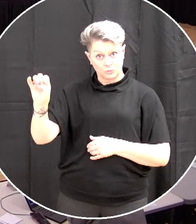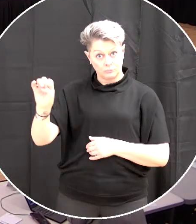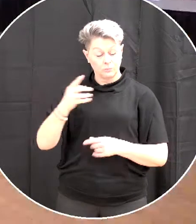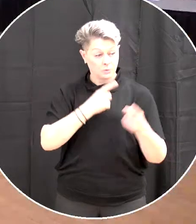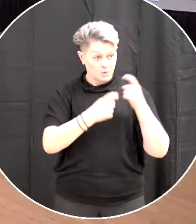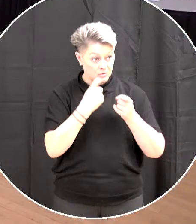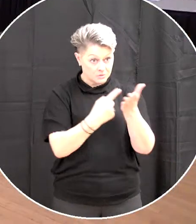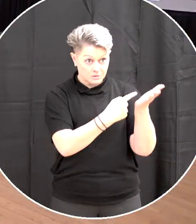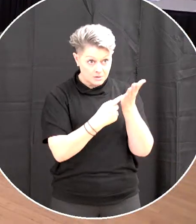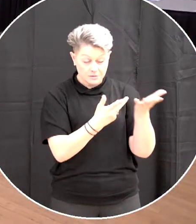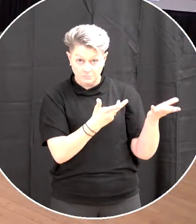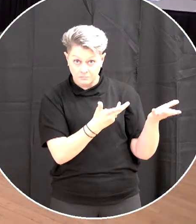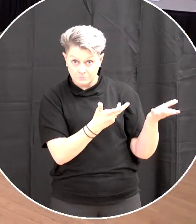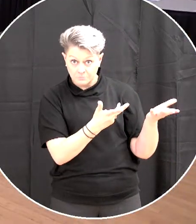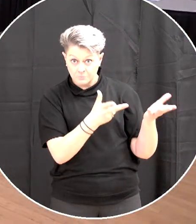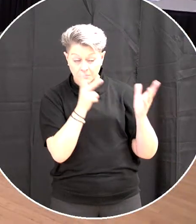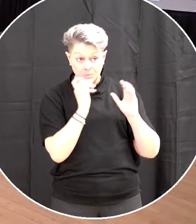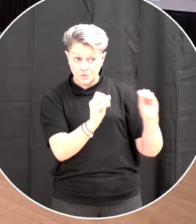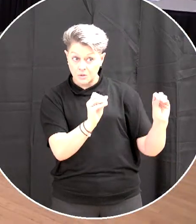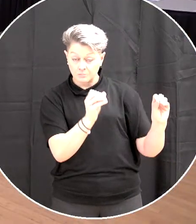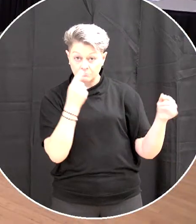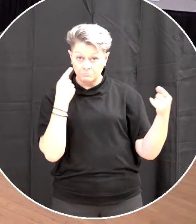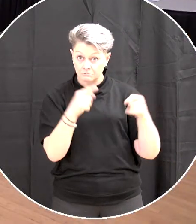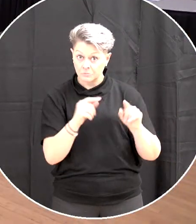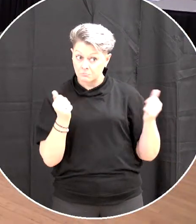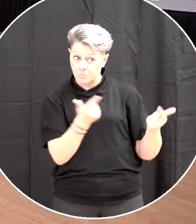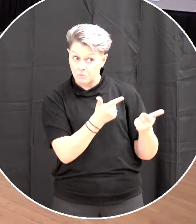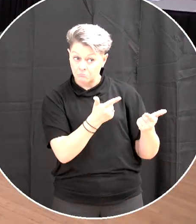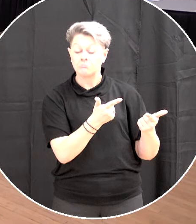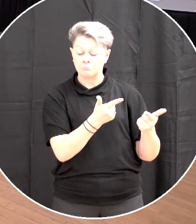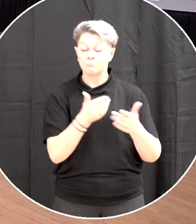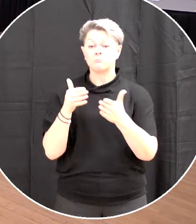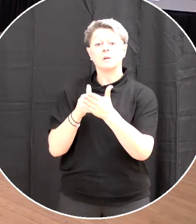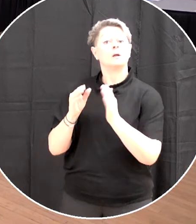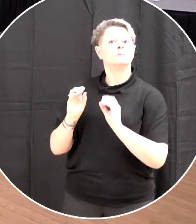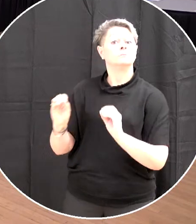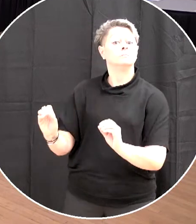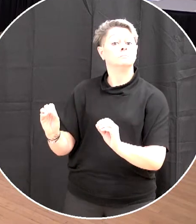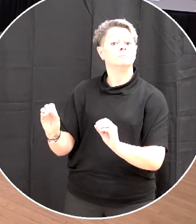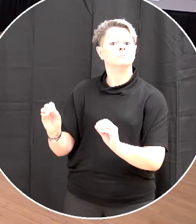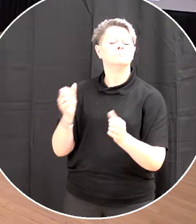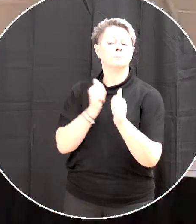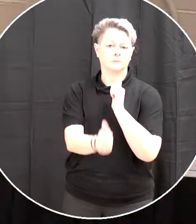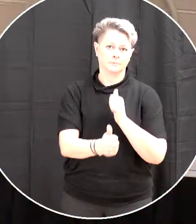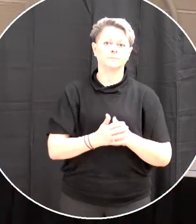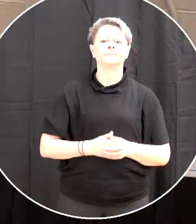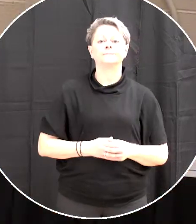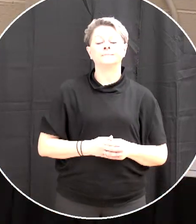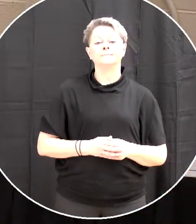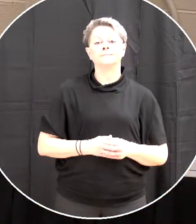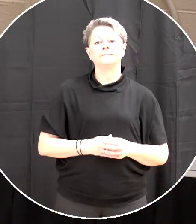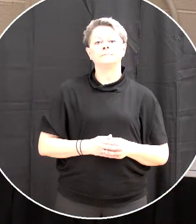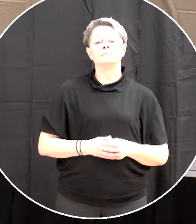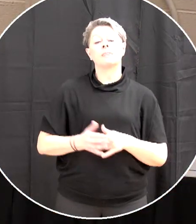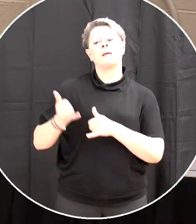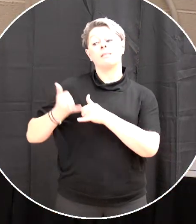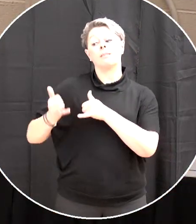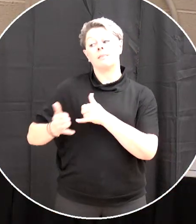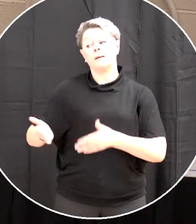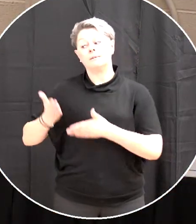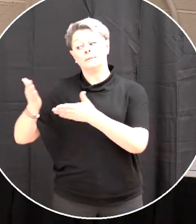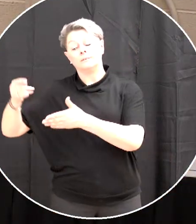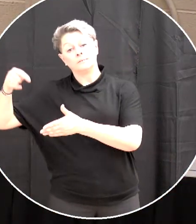Questions, discussion? Hearing none. All in favor? Aye. Those against? Motion carries. And the last one is the